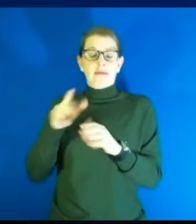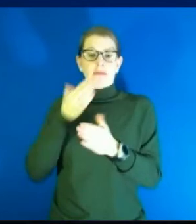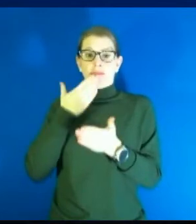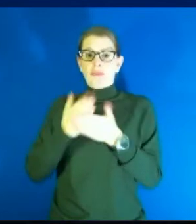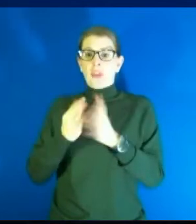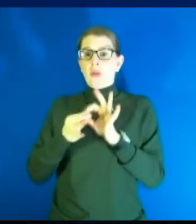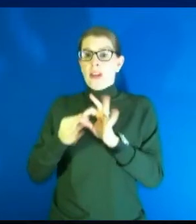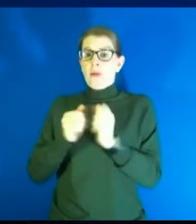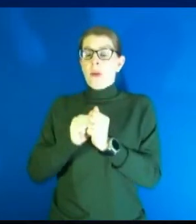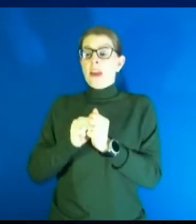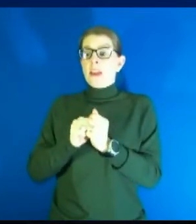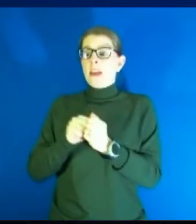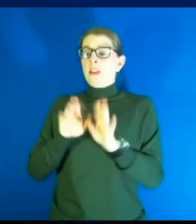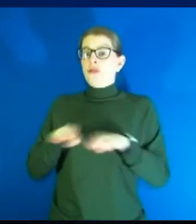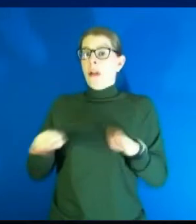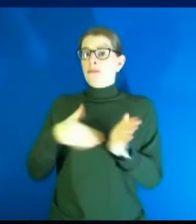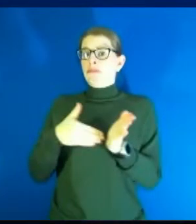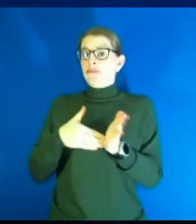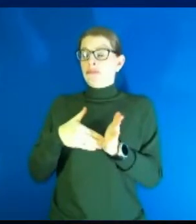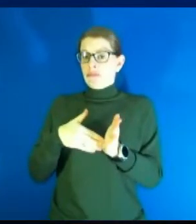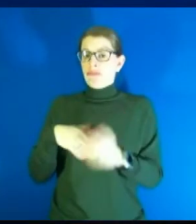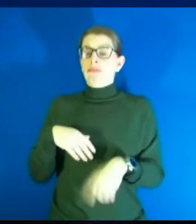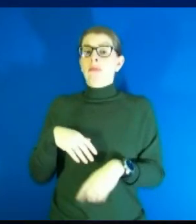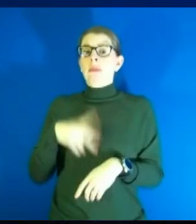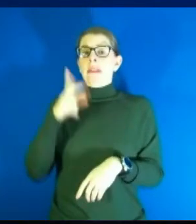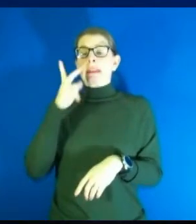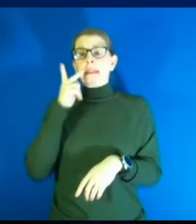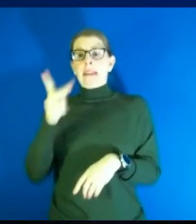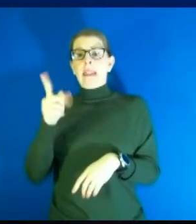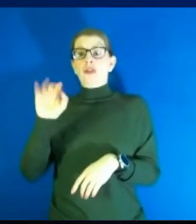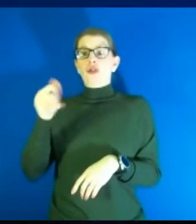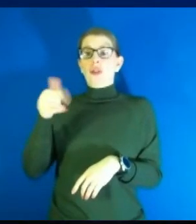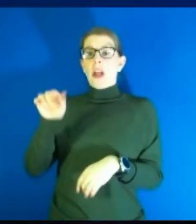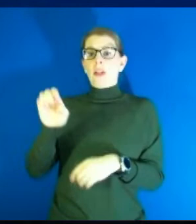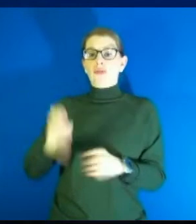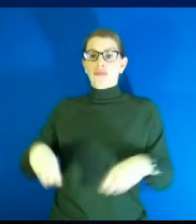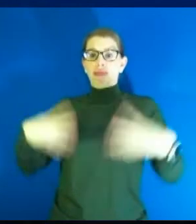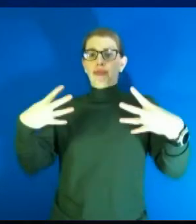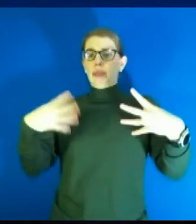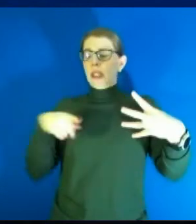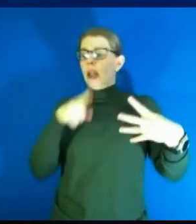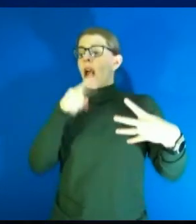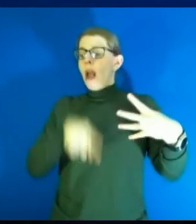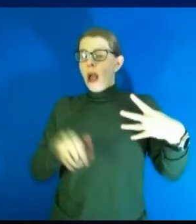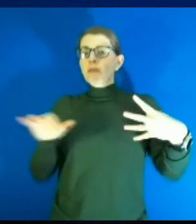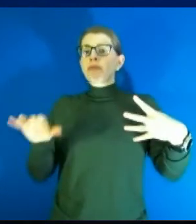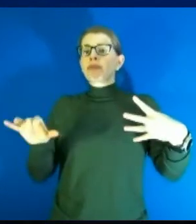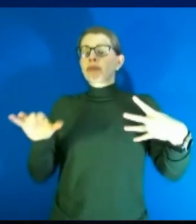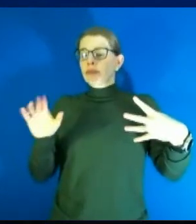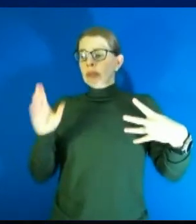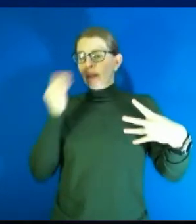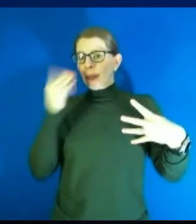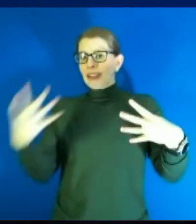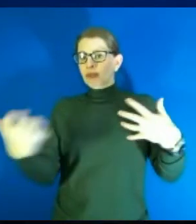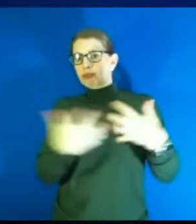with a pediatrician. They can see, the nurse triage line can even pull up information about your child if necessary, and really help you provide the guidance